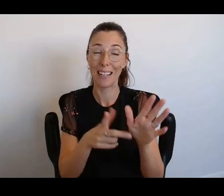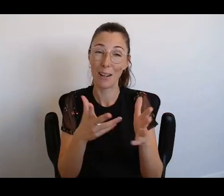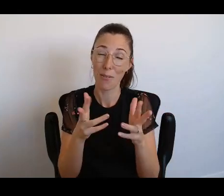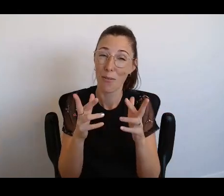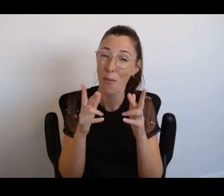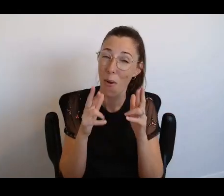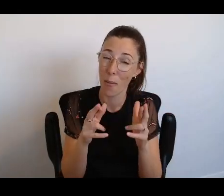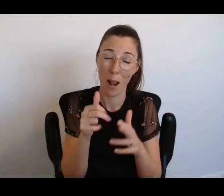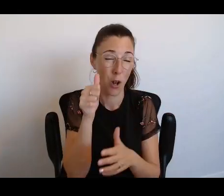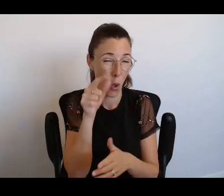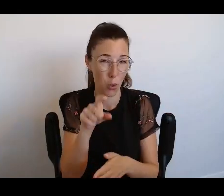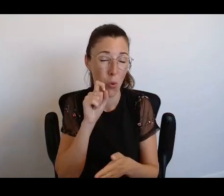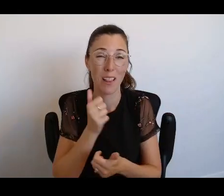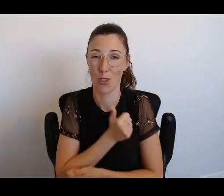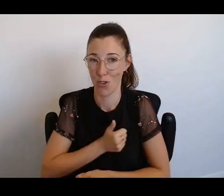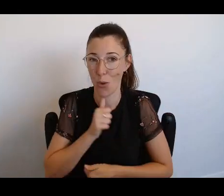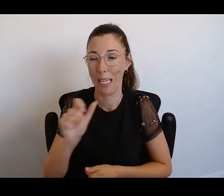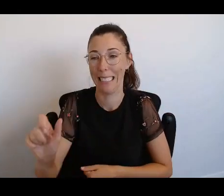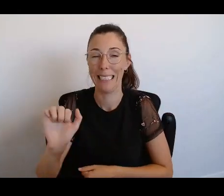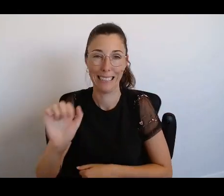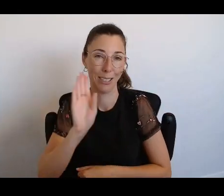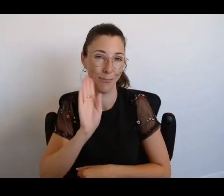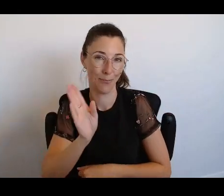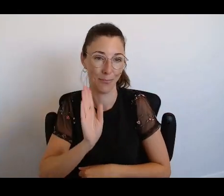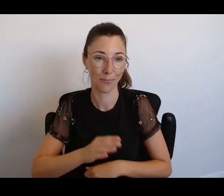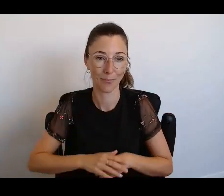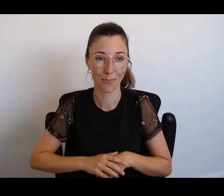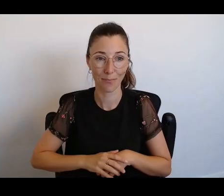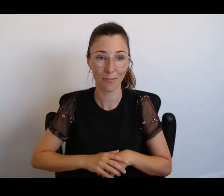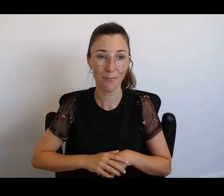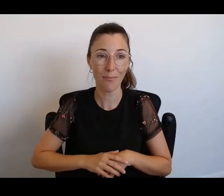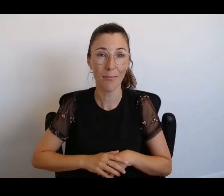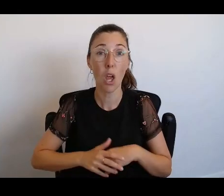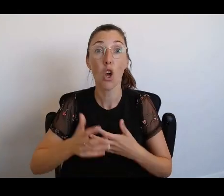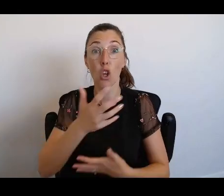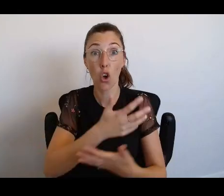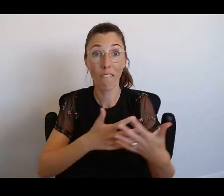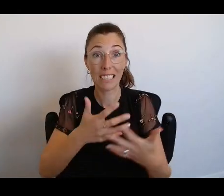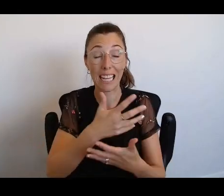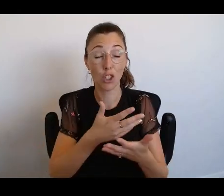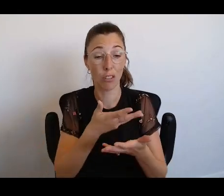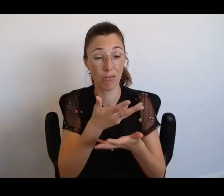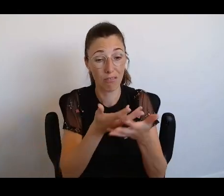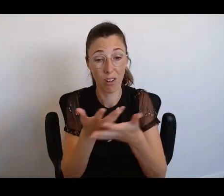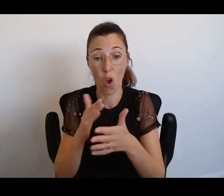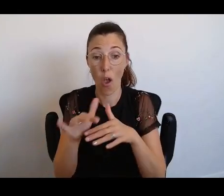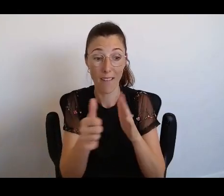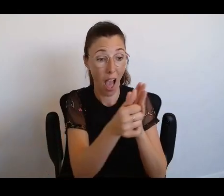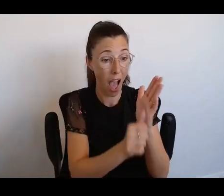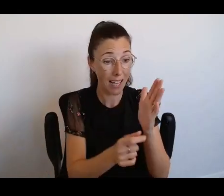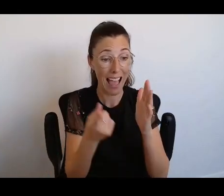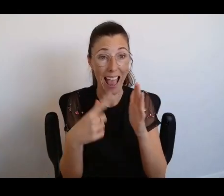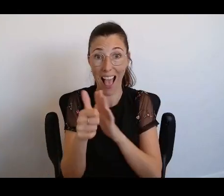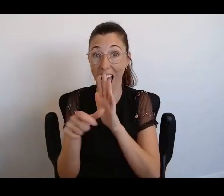and the conversations and the dialogue that we have about art and artists during this important time. Thank you, and